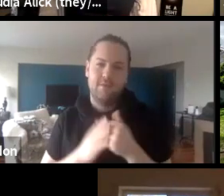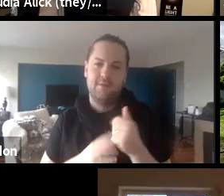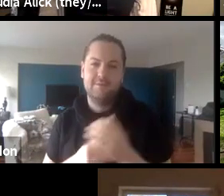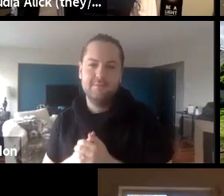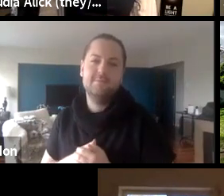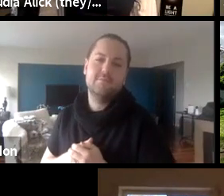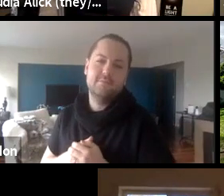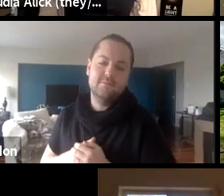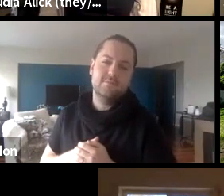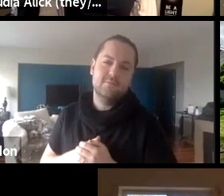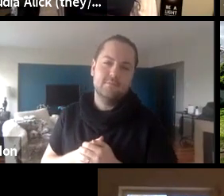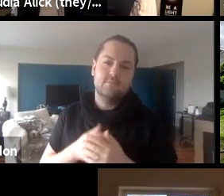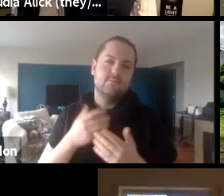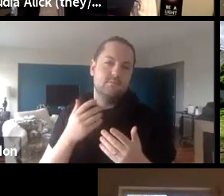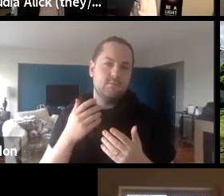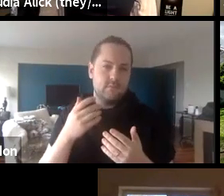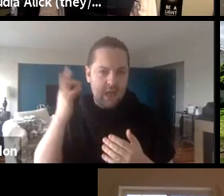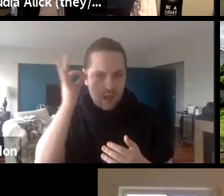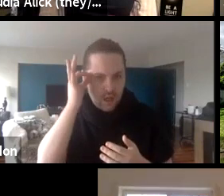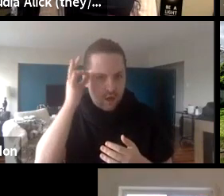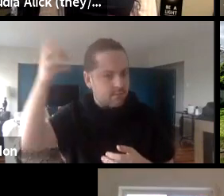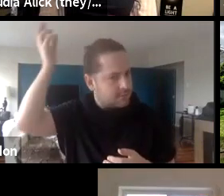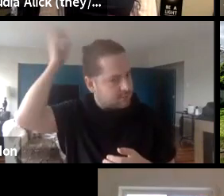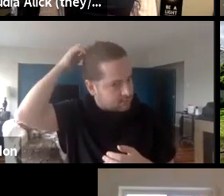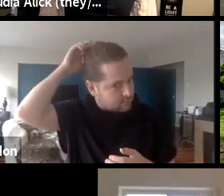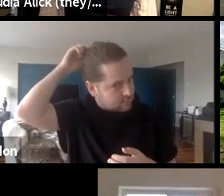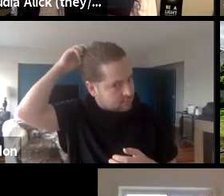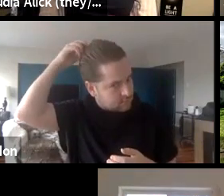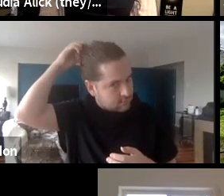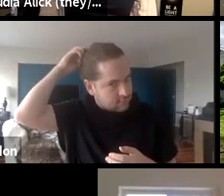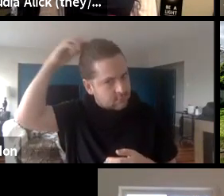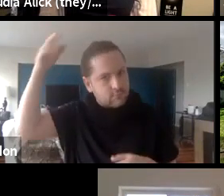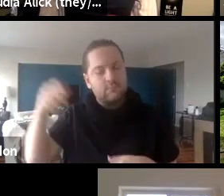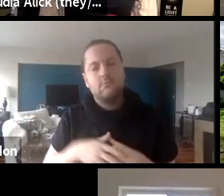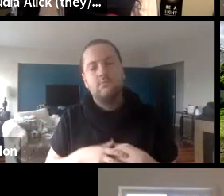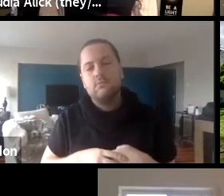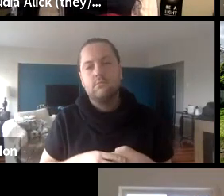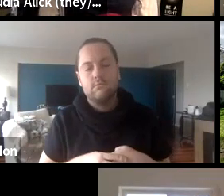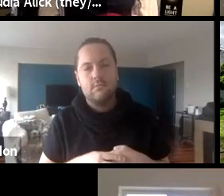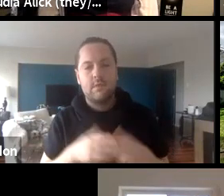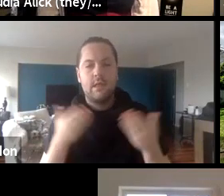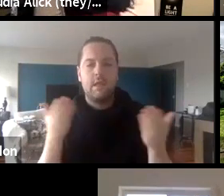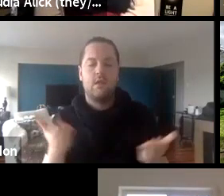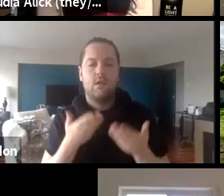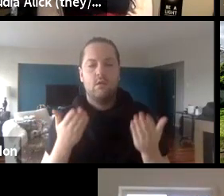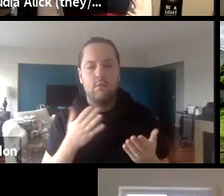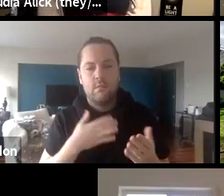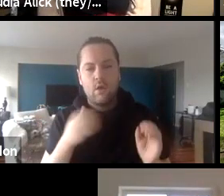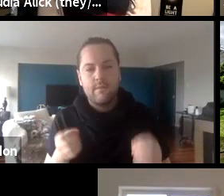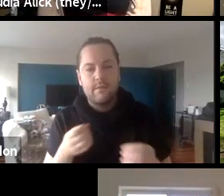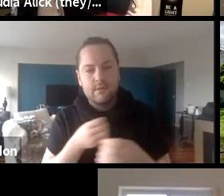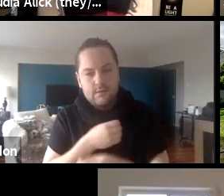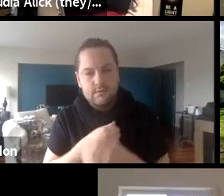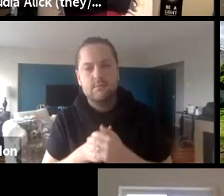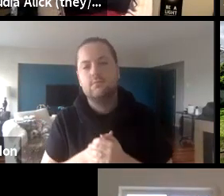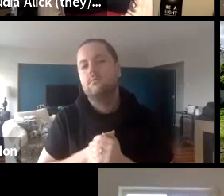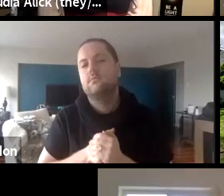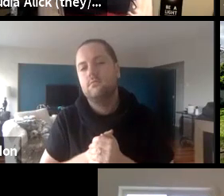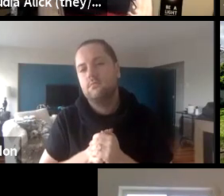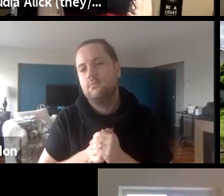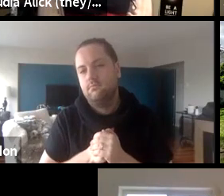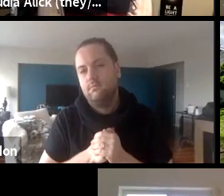a dark shirt with a cowl neck type of scarf. I have my hair pinned up in the back with a